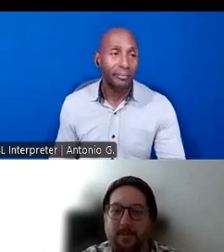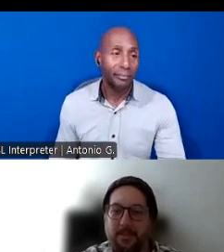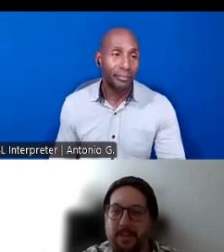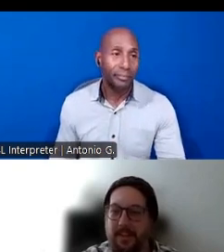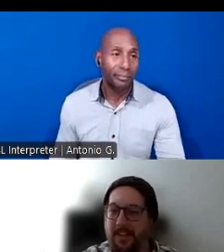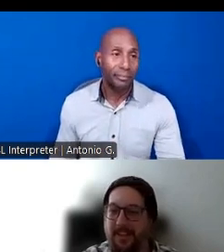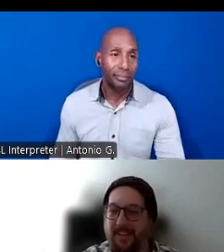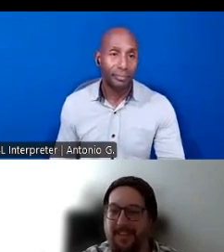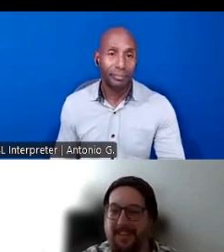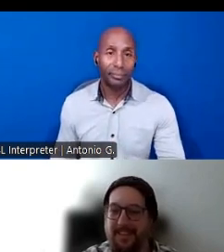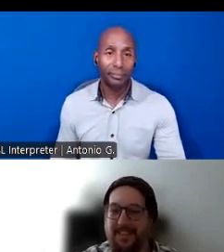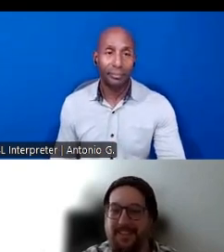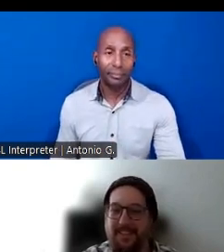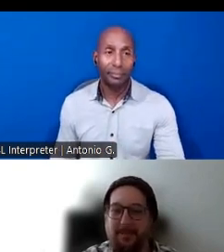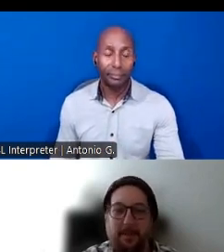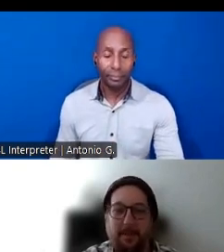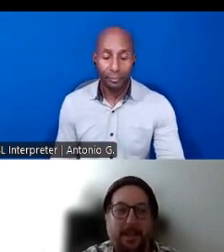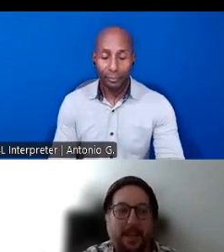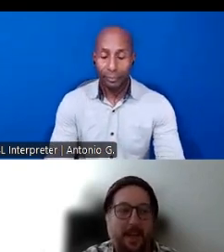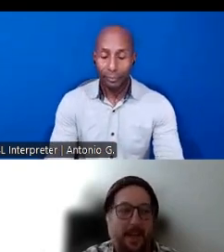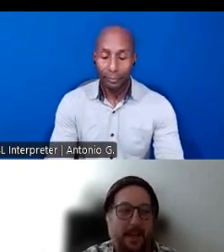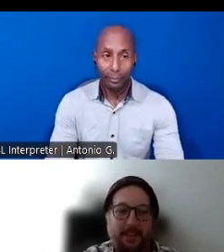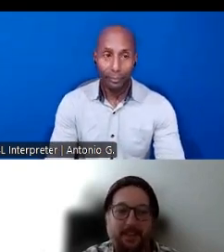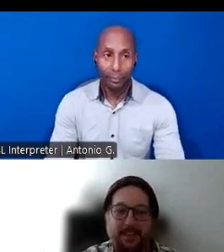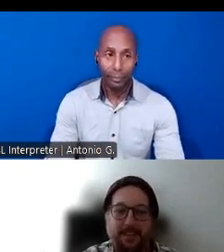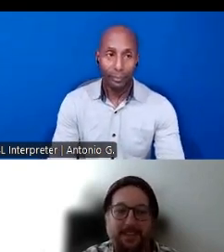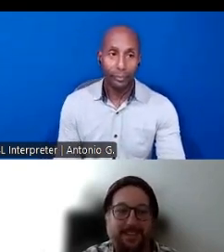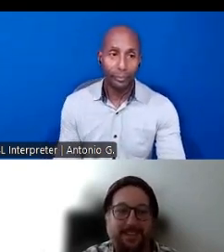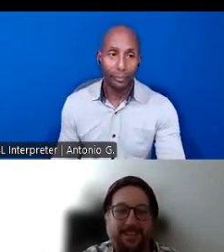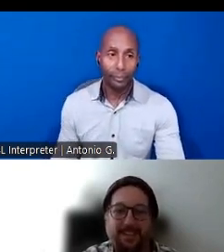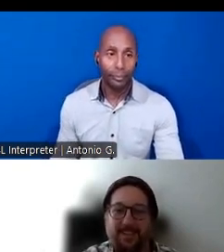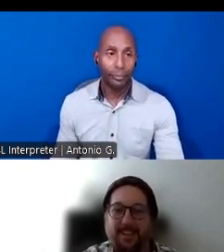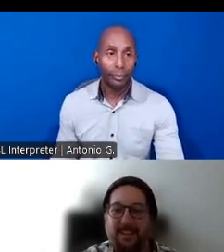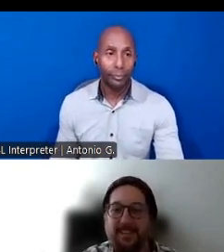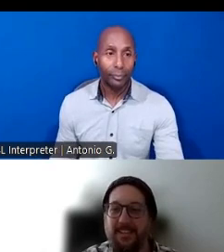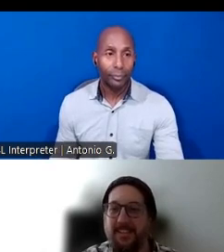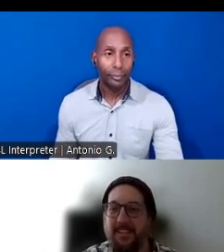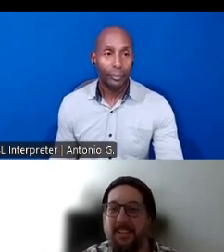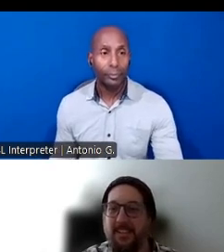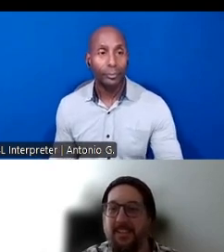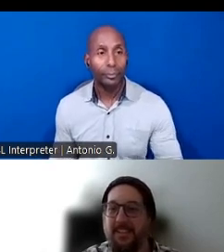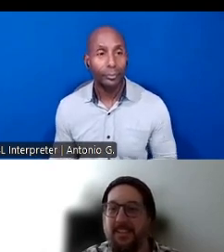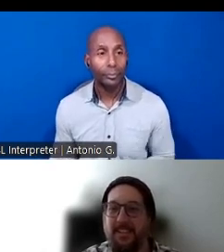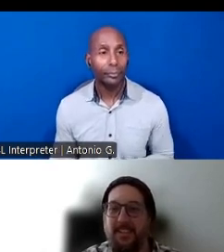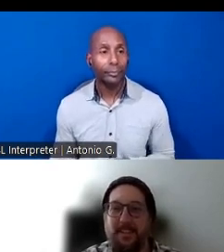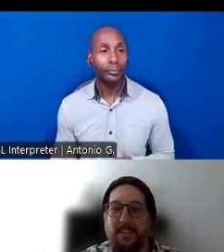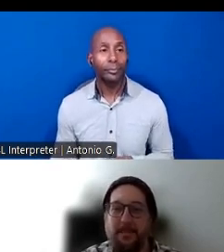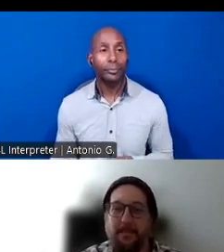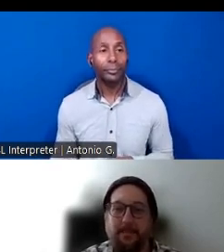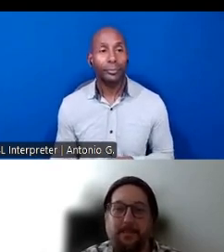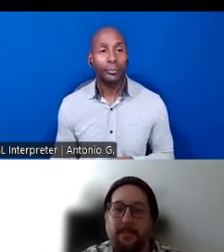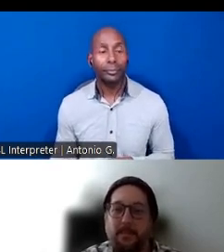So one more second. People like A. All right.